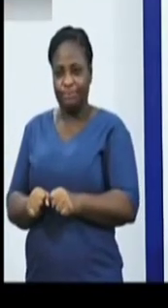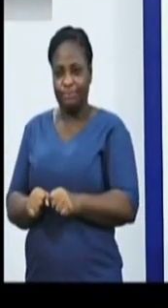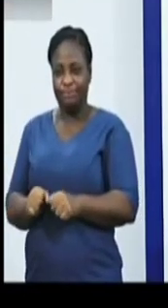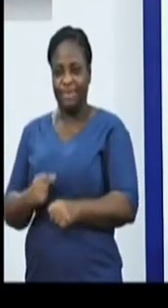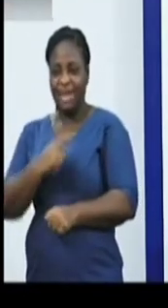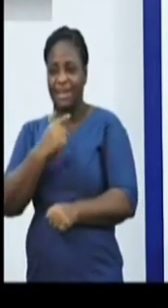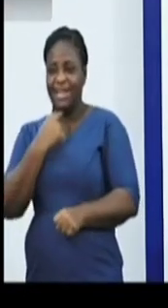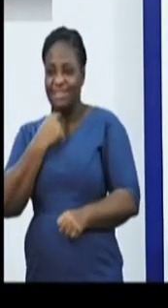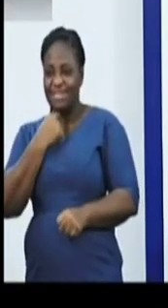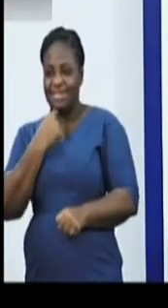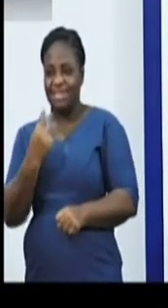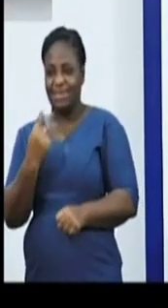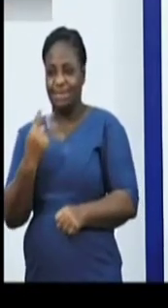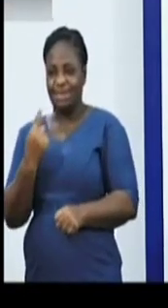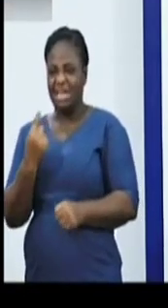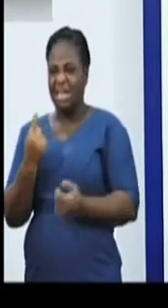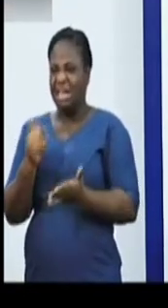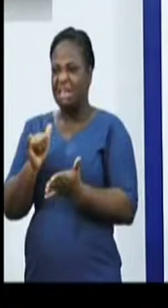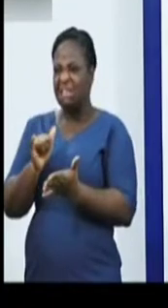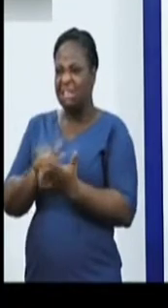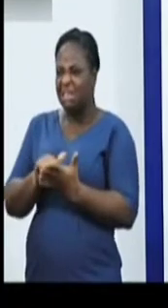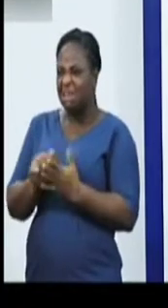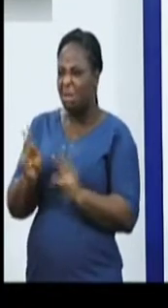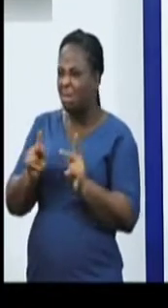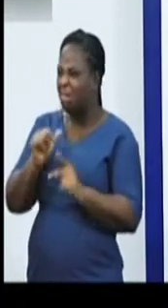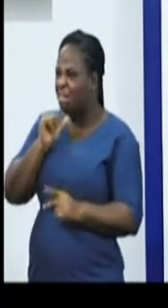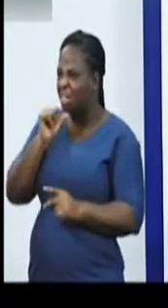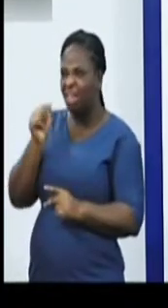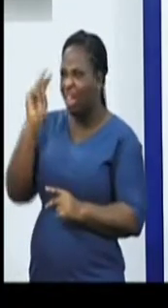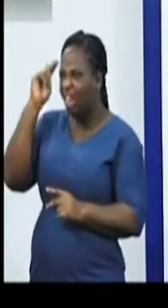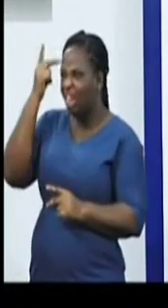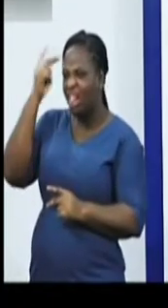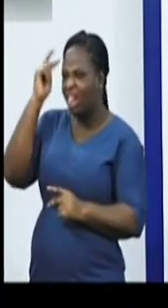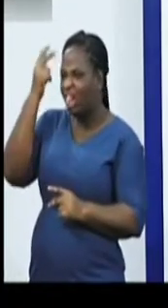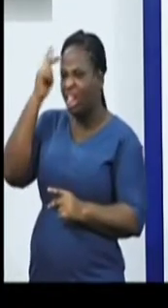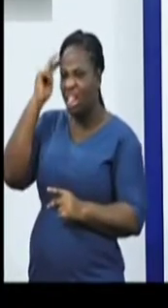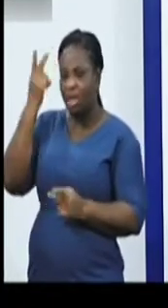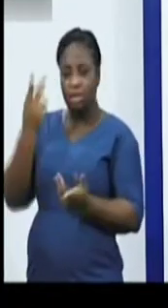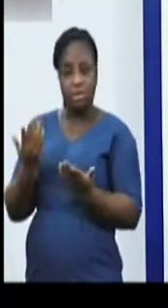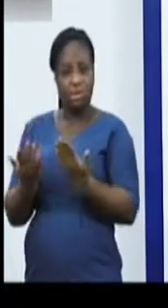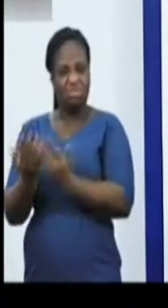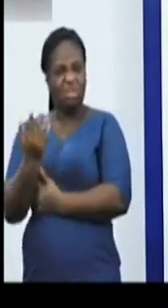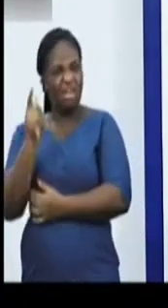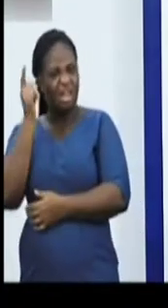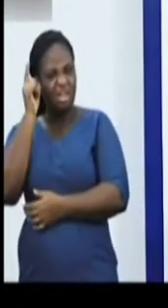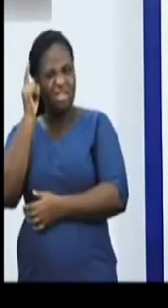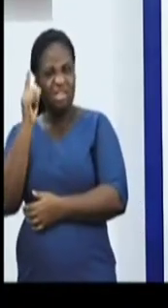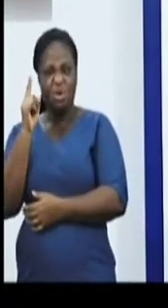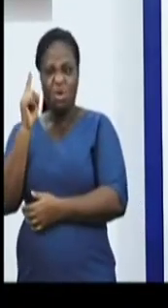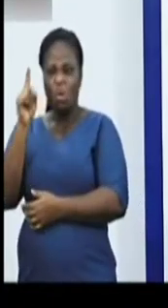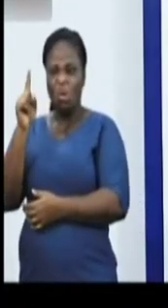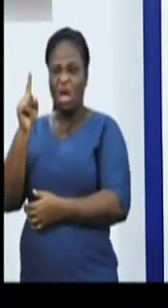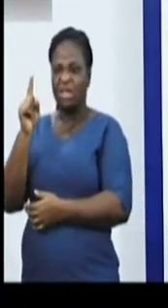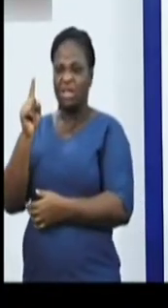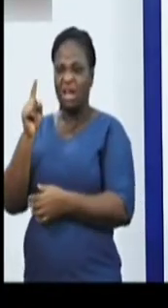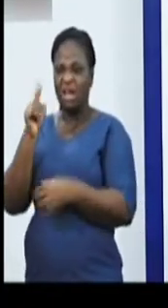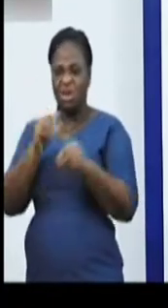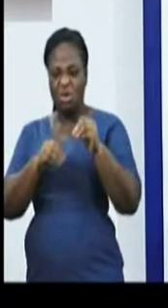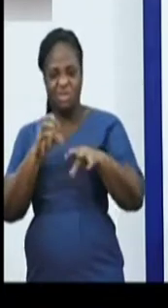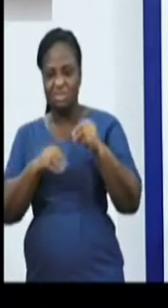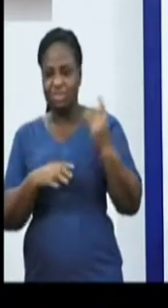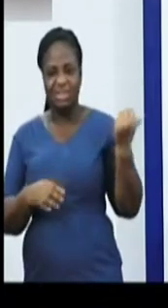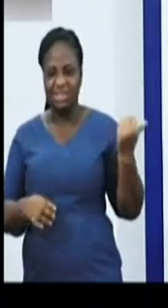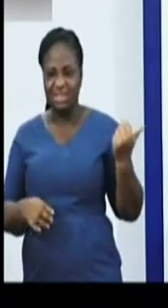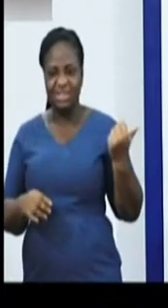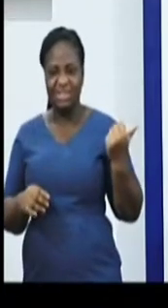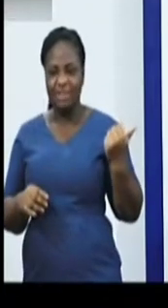have mentioned, which has caused a little bit of misunderstanding on radio this morning, I listened to one or two contributors,